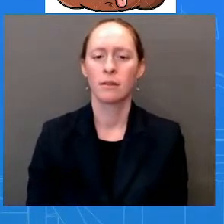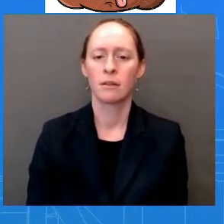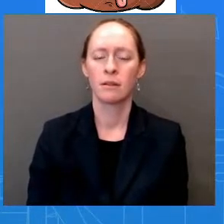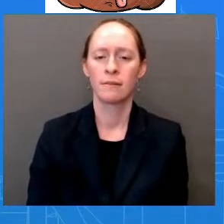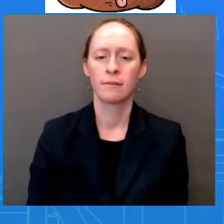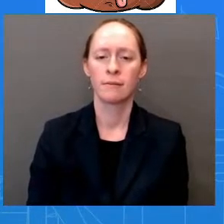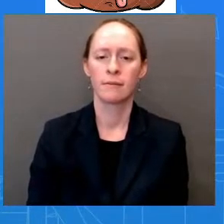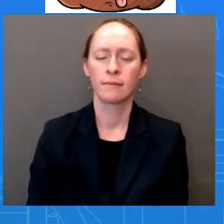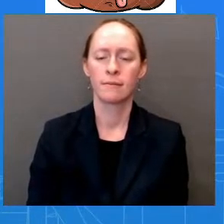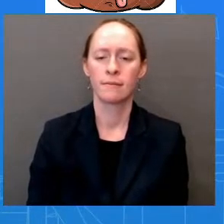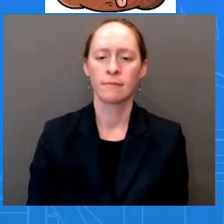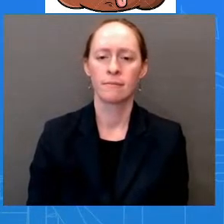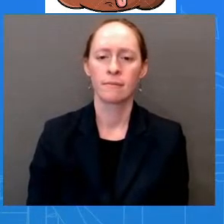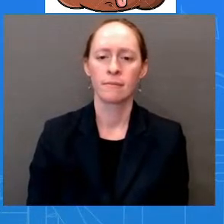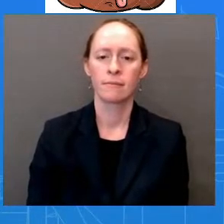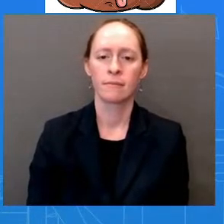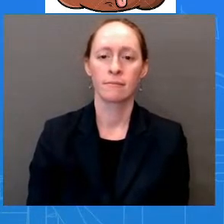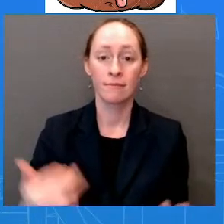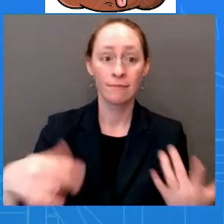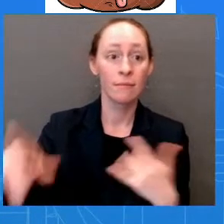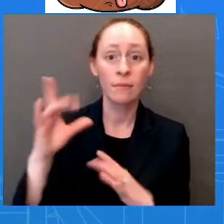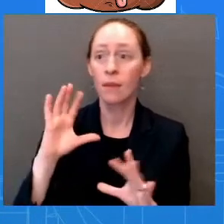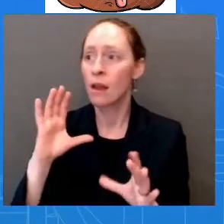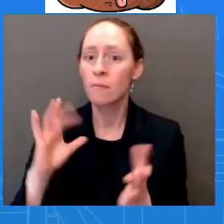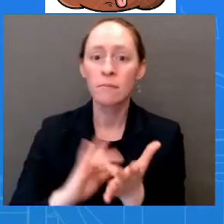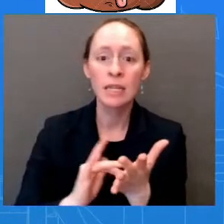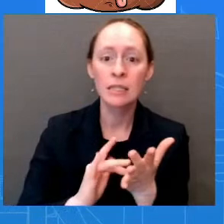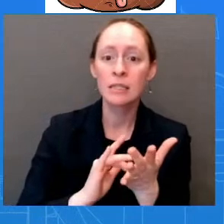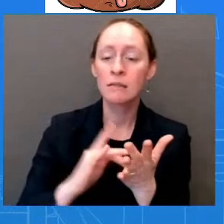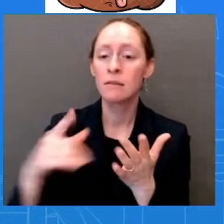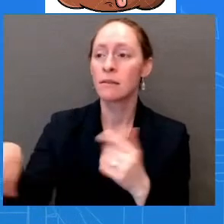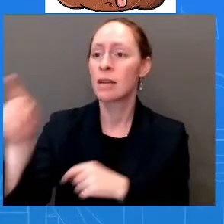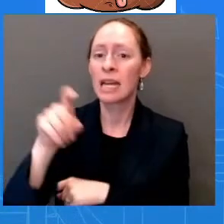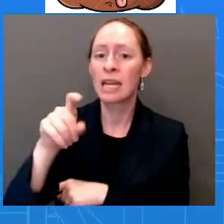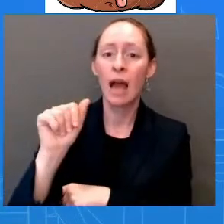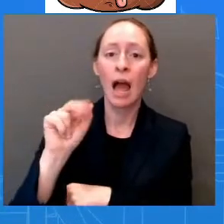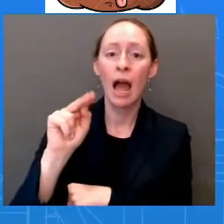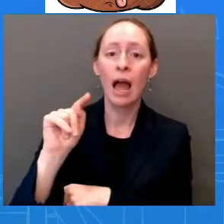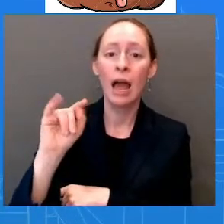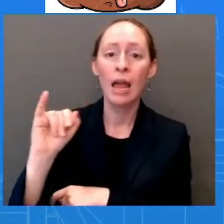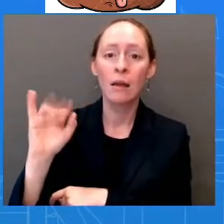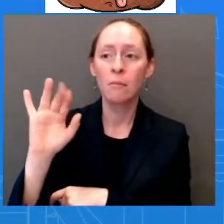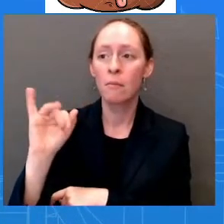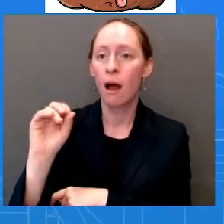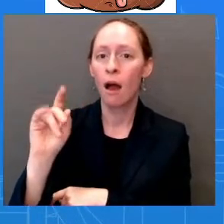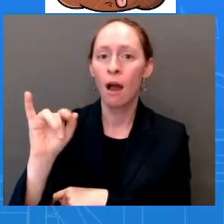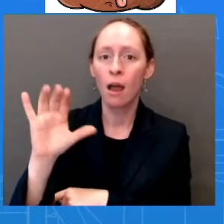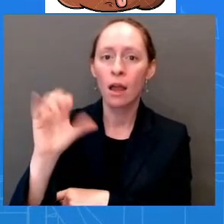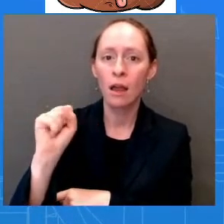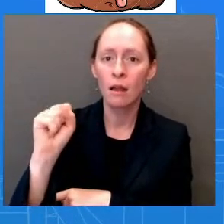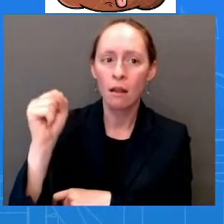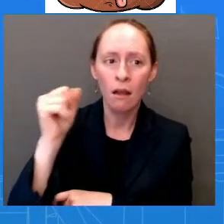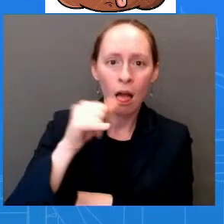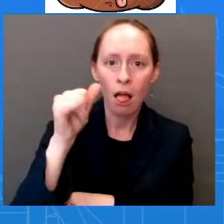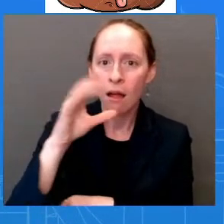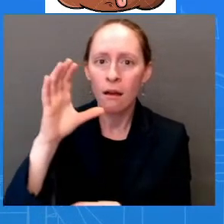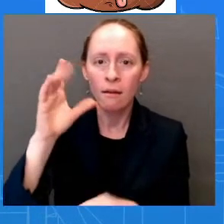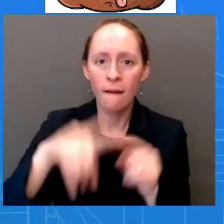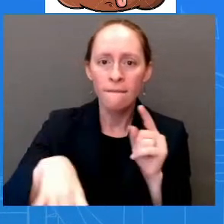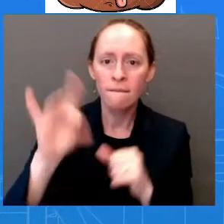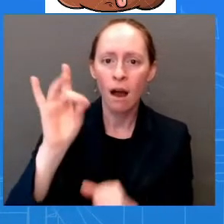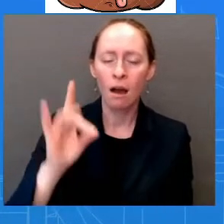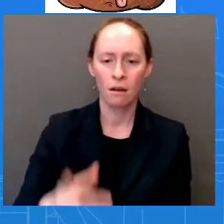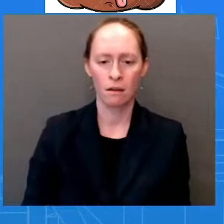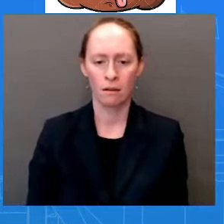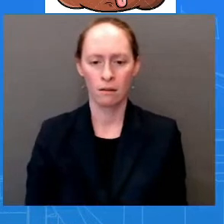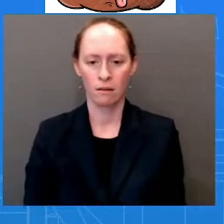Why? So I'm not sure what. So we have plenty of Paxlovid. I've not heard people struggling. The